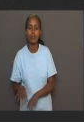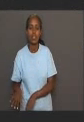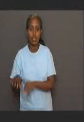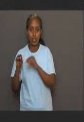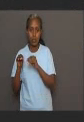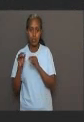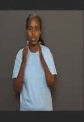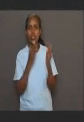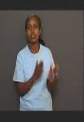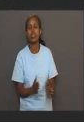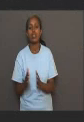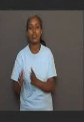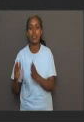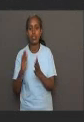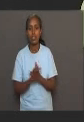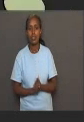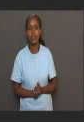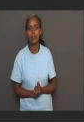Students, let's get ready.